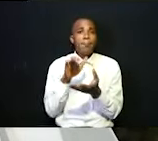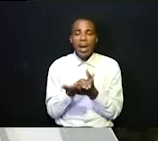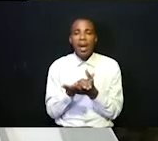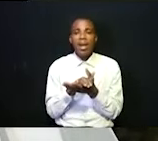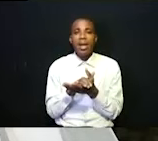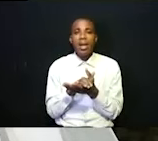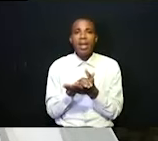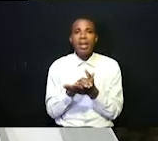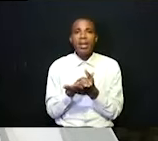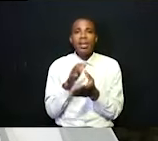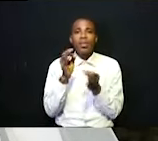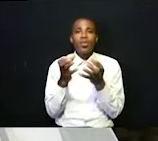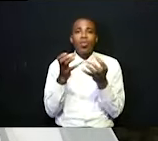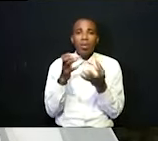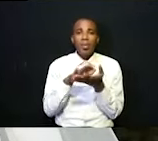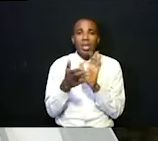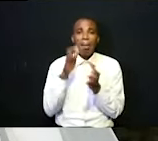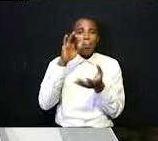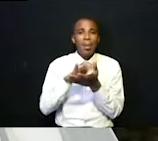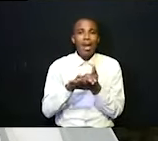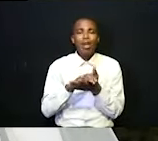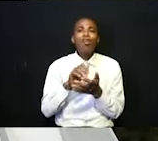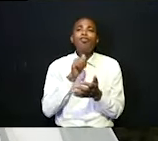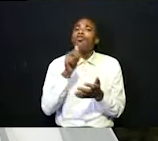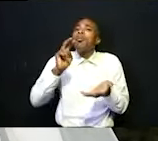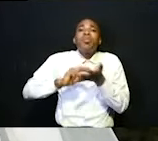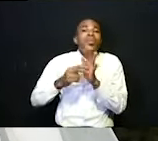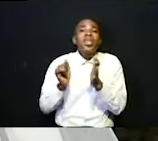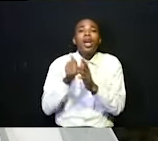have a successful marriage.